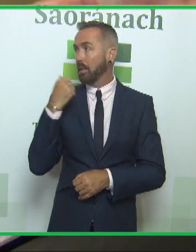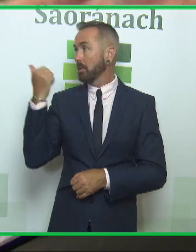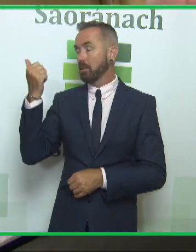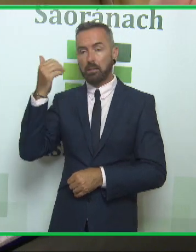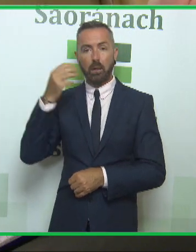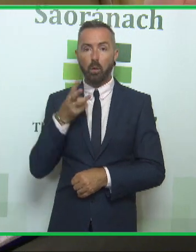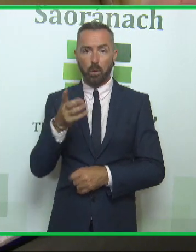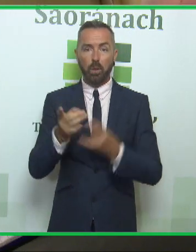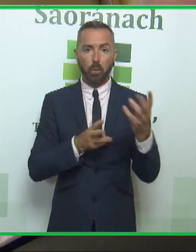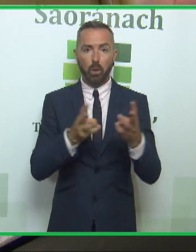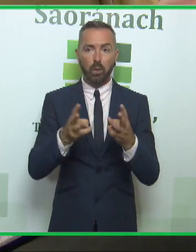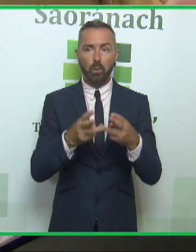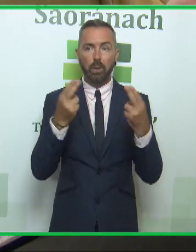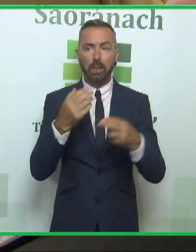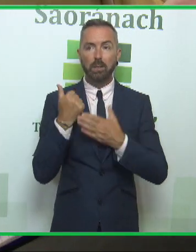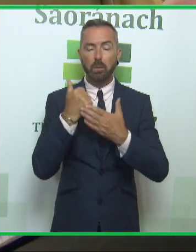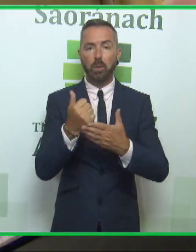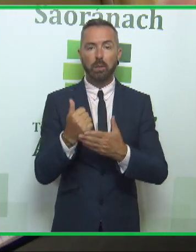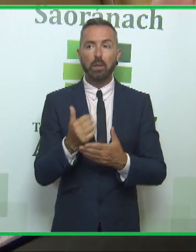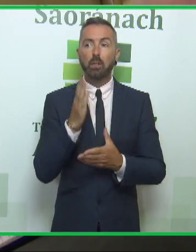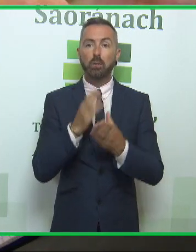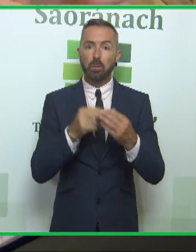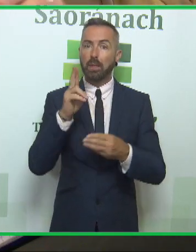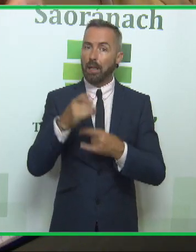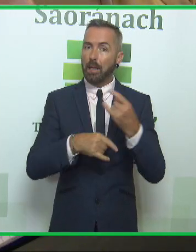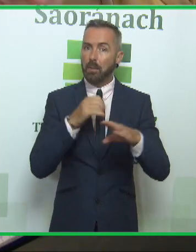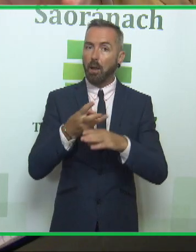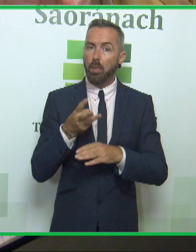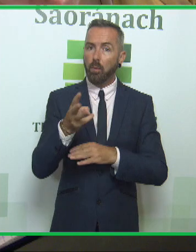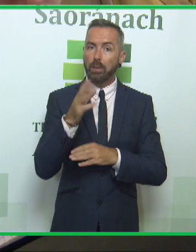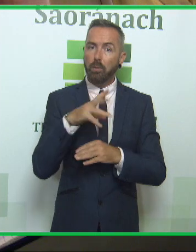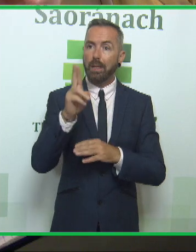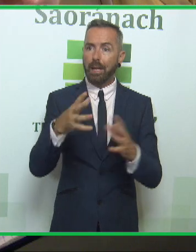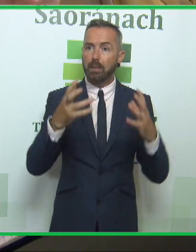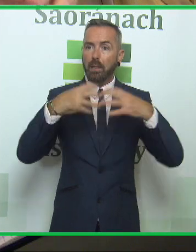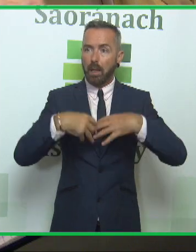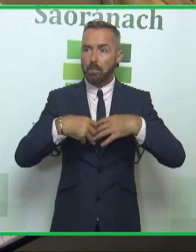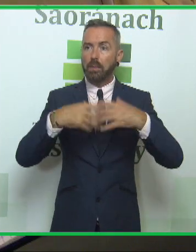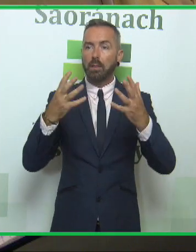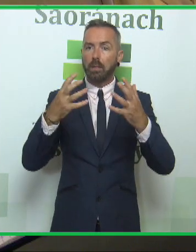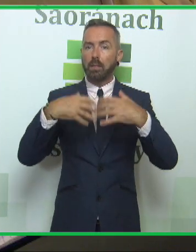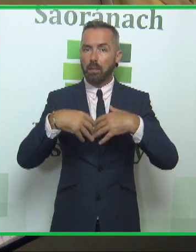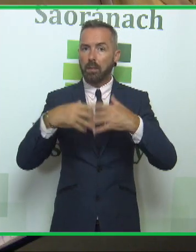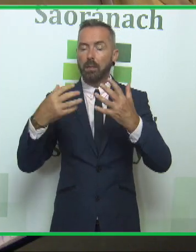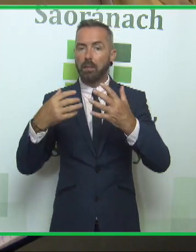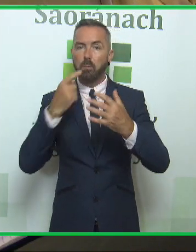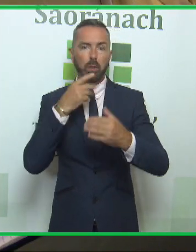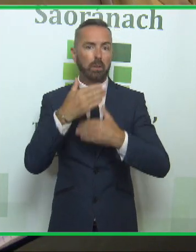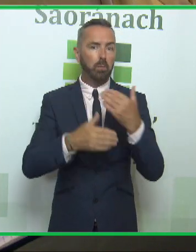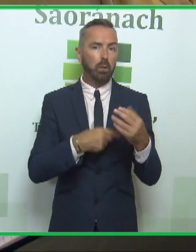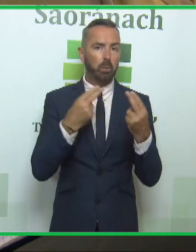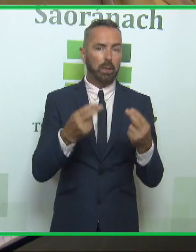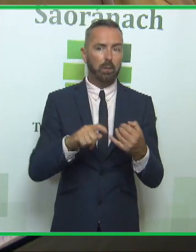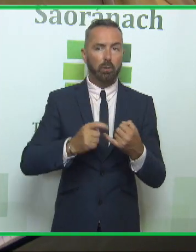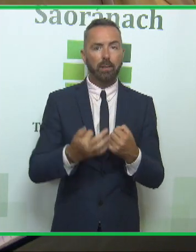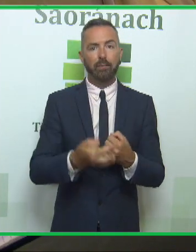addiction, you know, something can always happen along the way. So it is trying to put in the right supports all along the way, but it is a process that, you know,